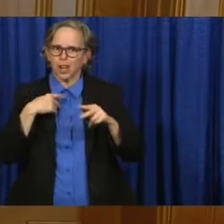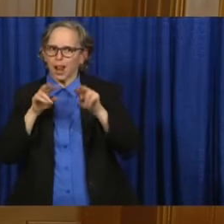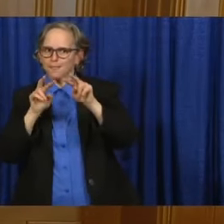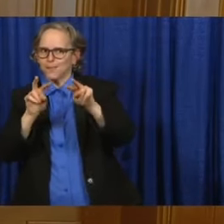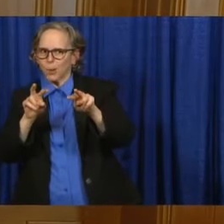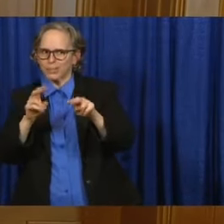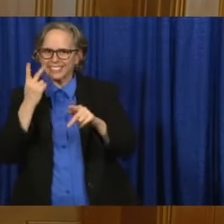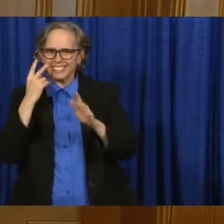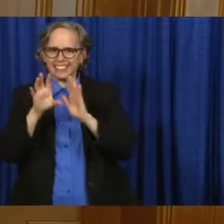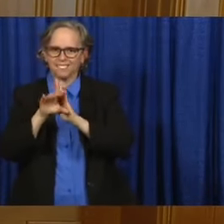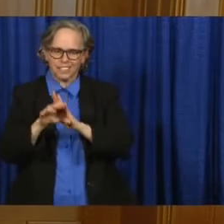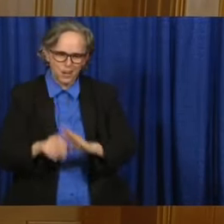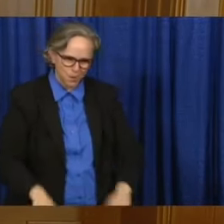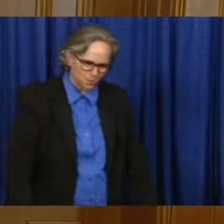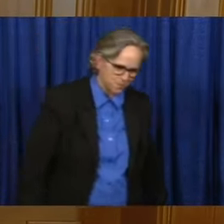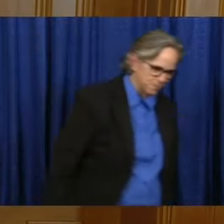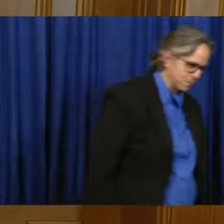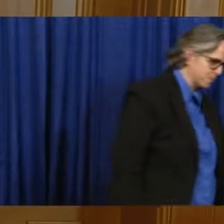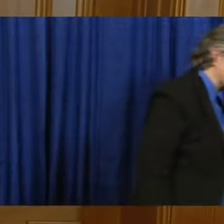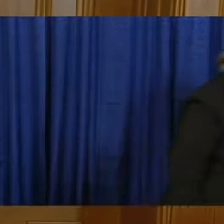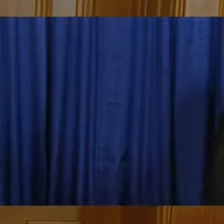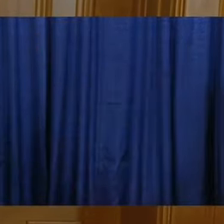video.